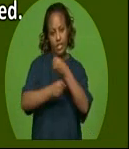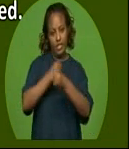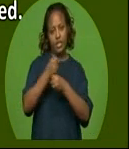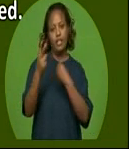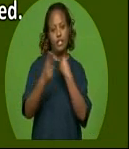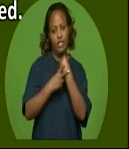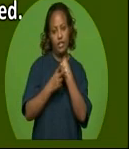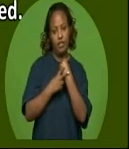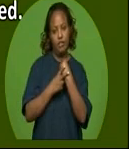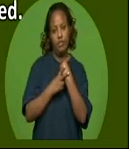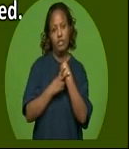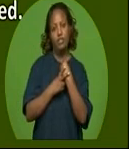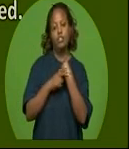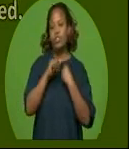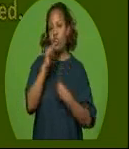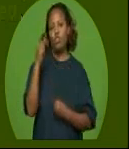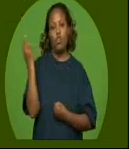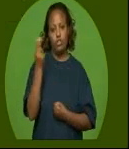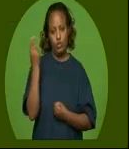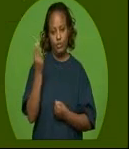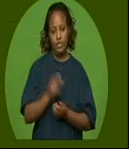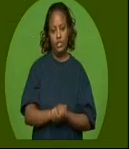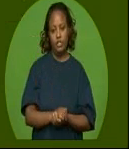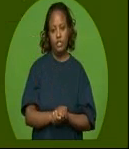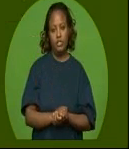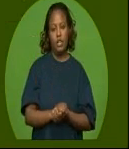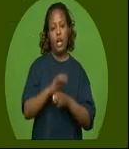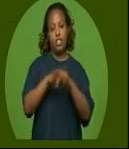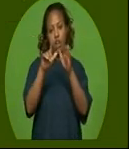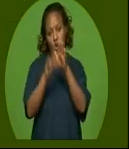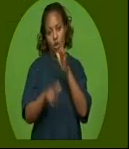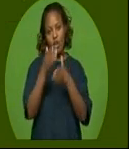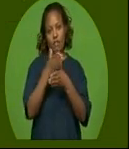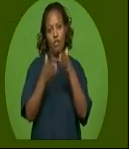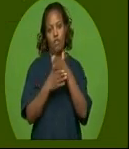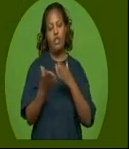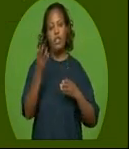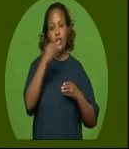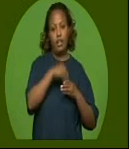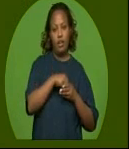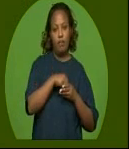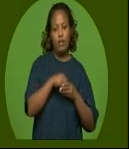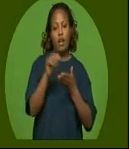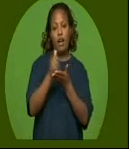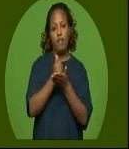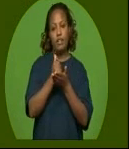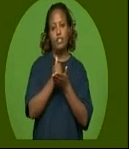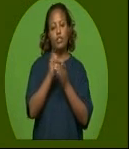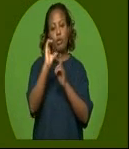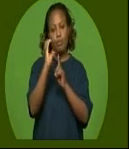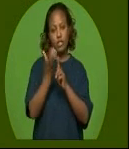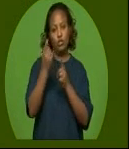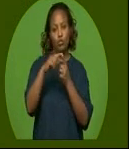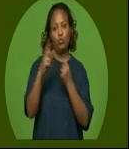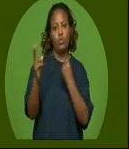given year is saved and not consumed. At low levels of income, the